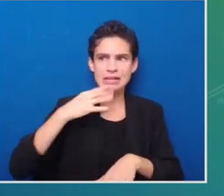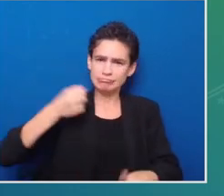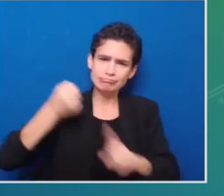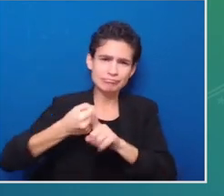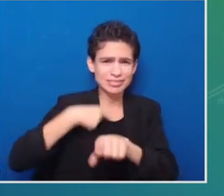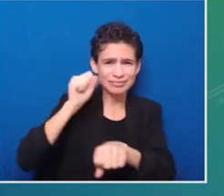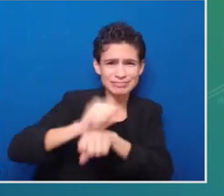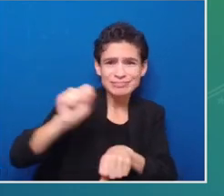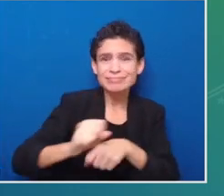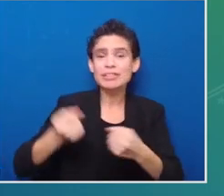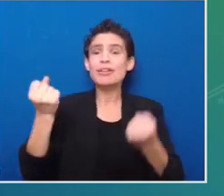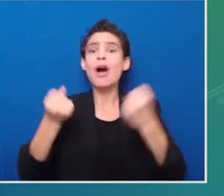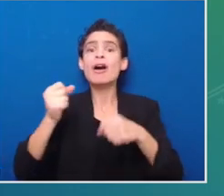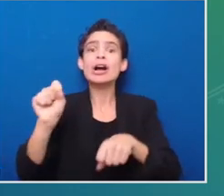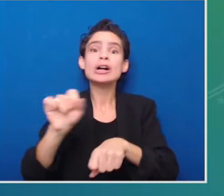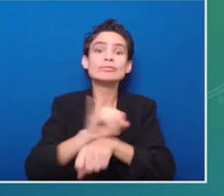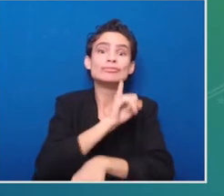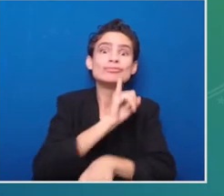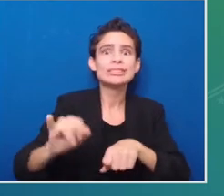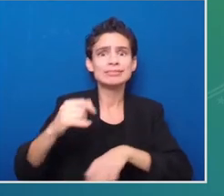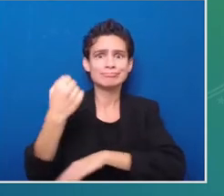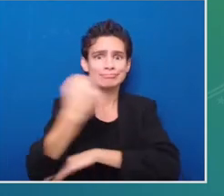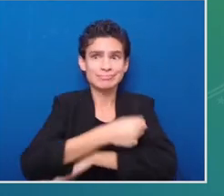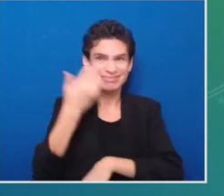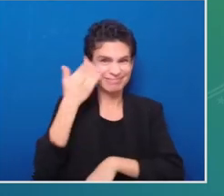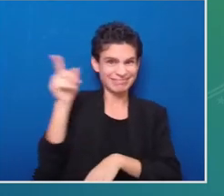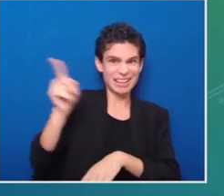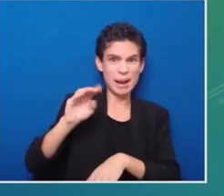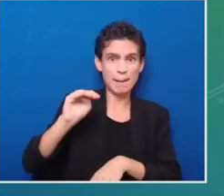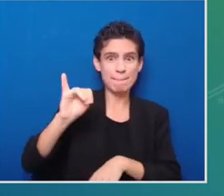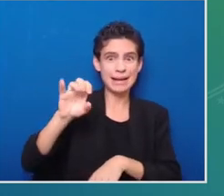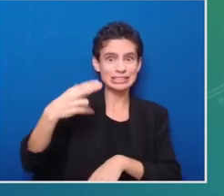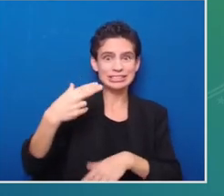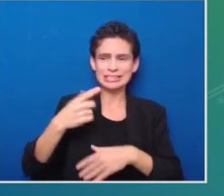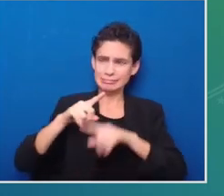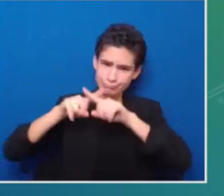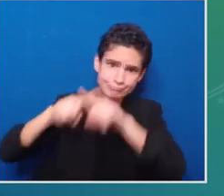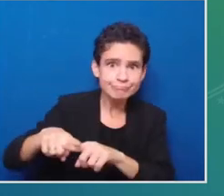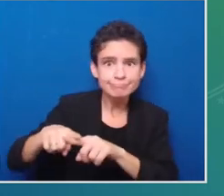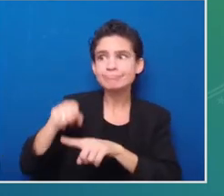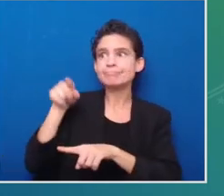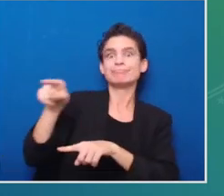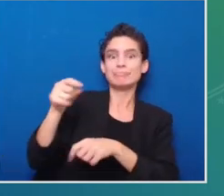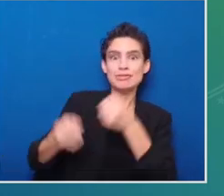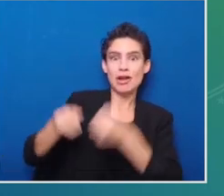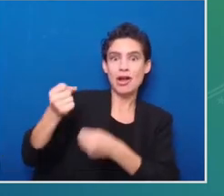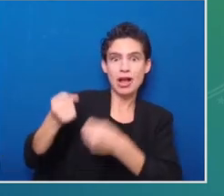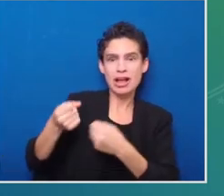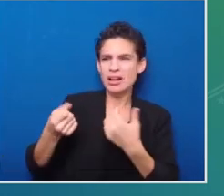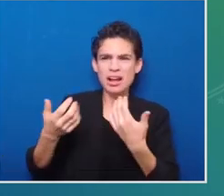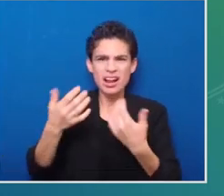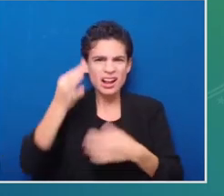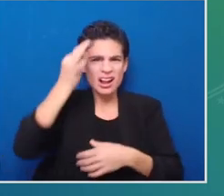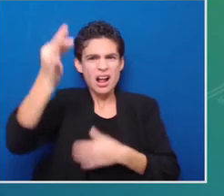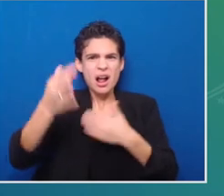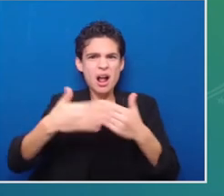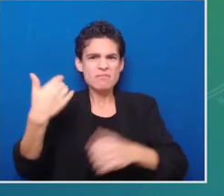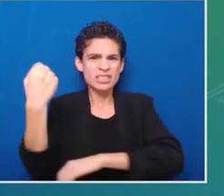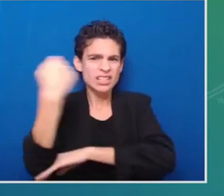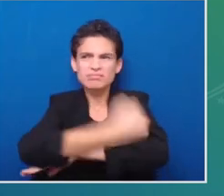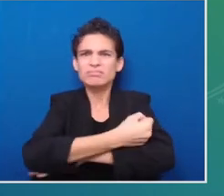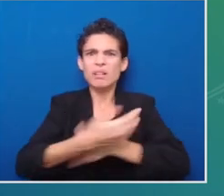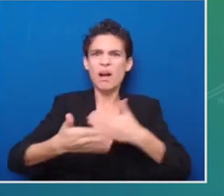our auto industry, which is the lifeblood of Michigan, to the brink of utter collapse.